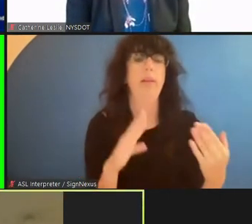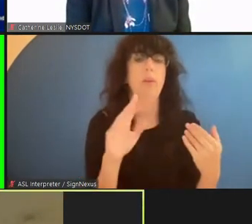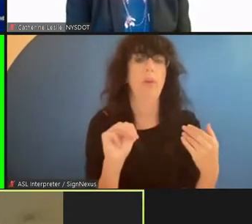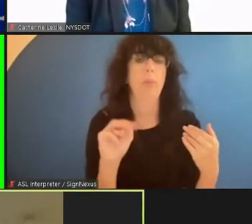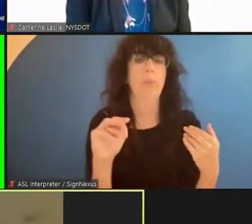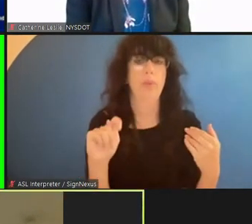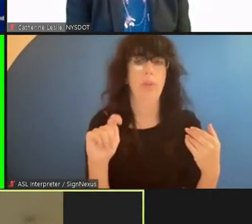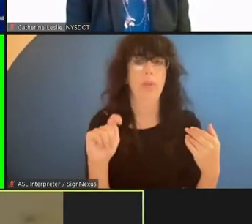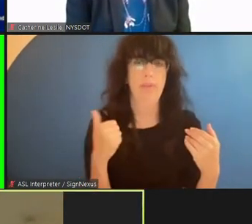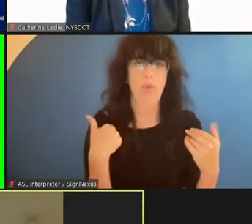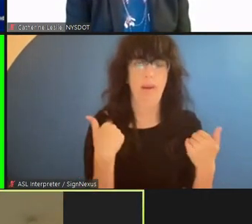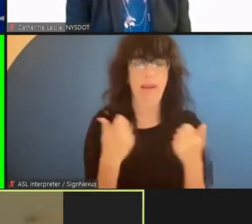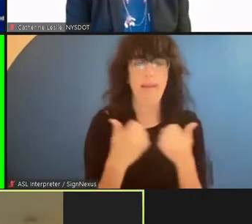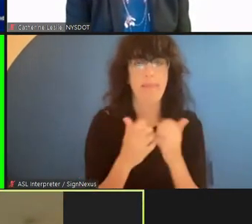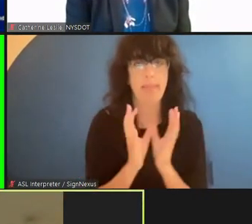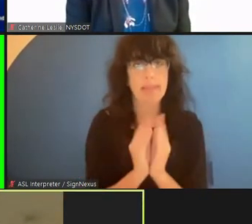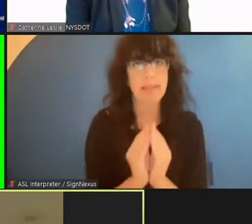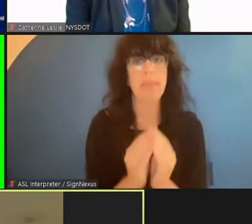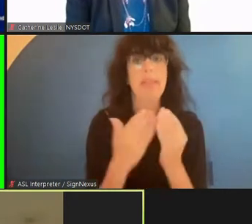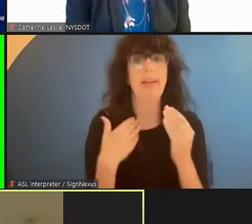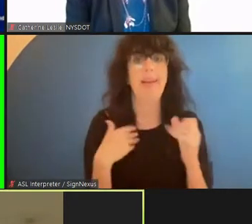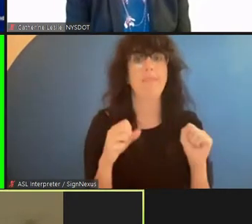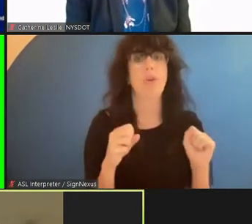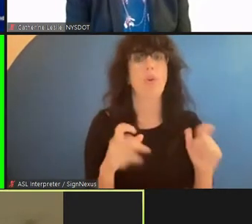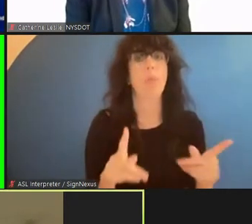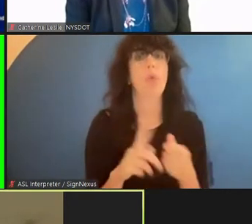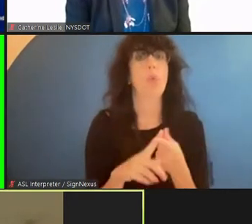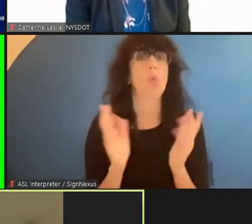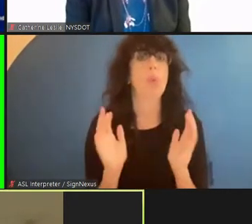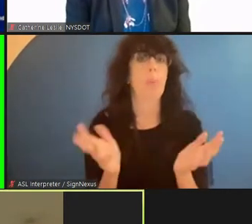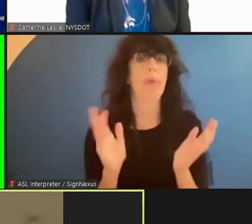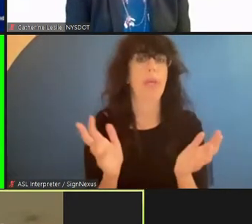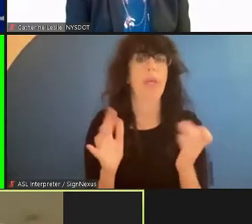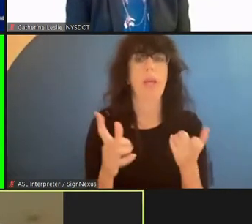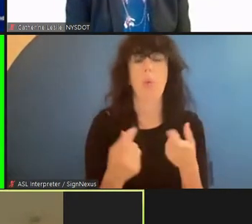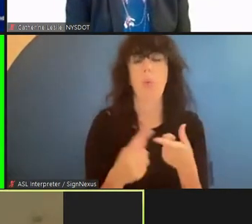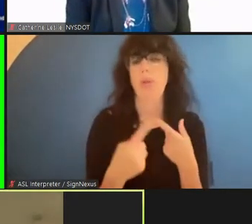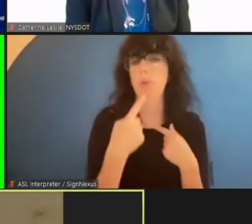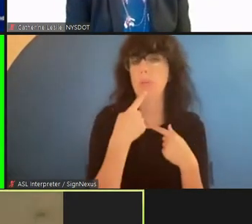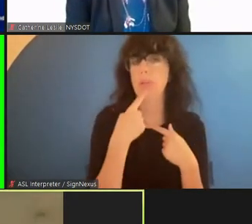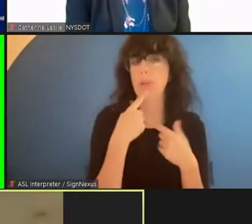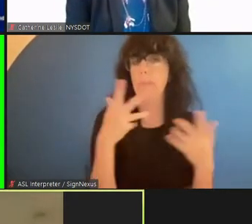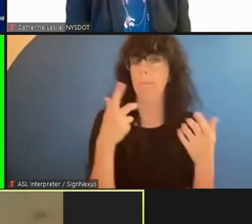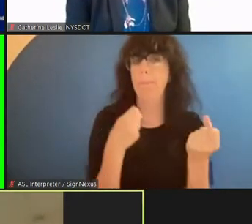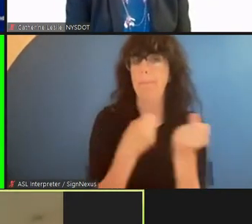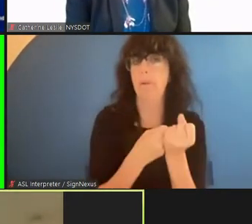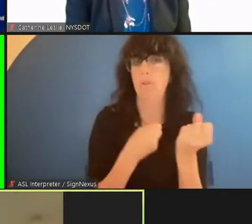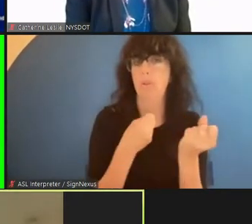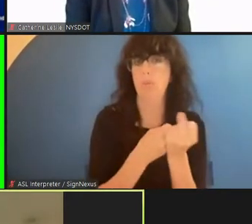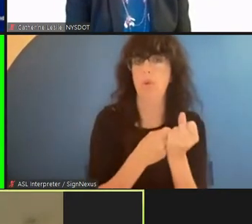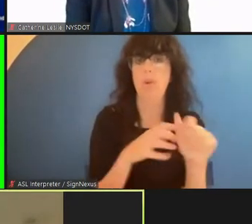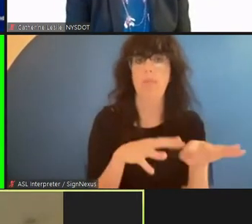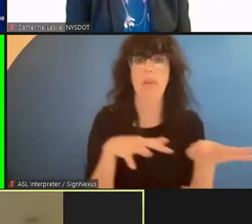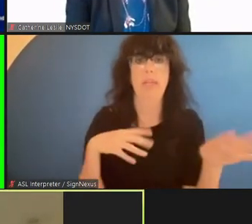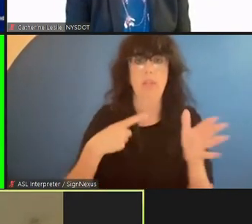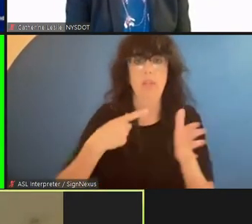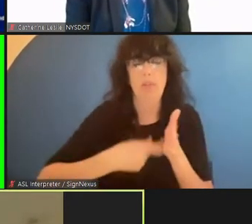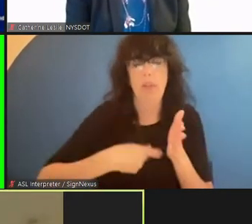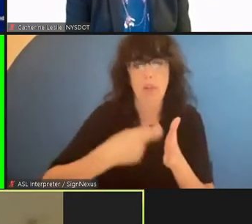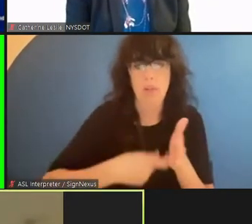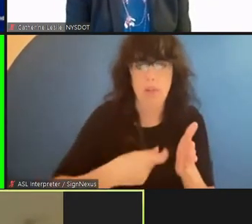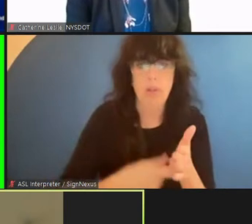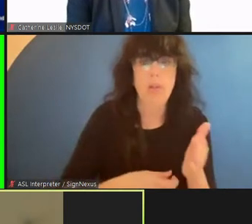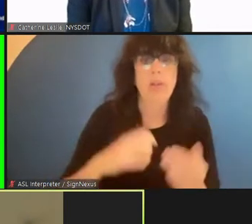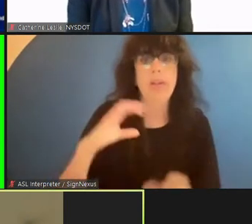having this meeting and giving us opportunity to speak uh i wanna say that i'm a huge supporter of congestion pricing or central